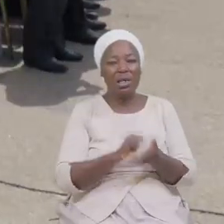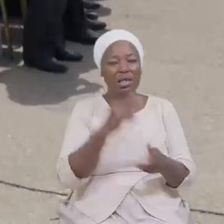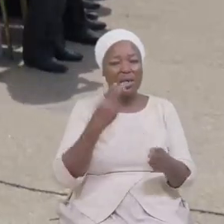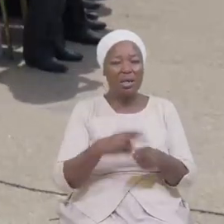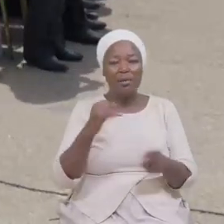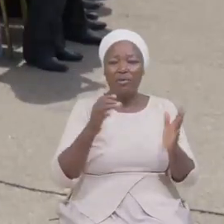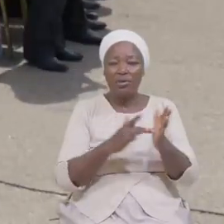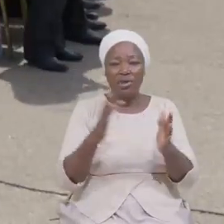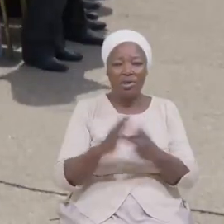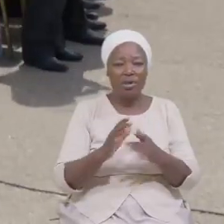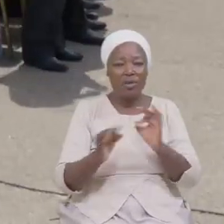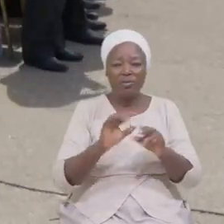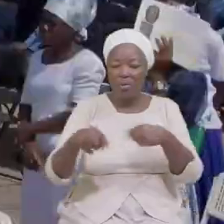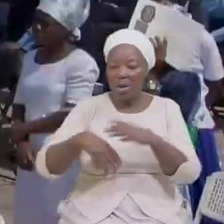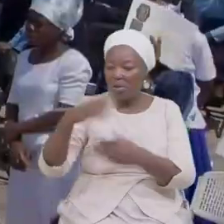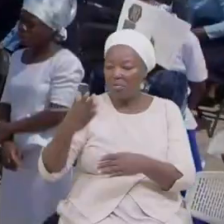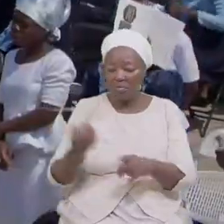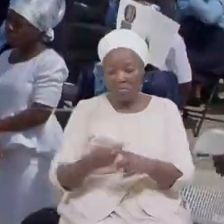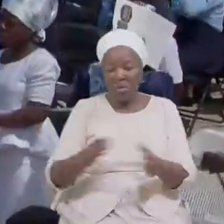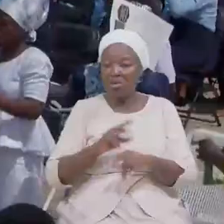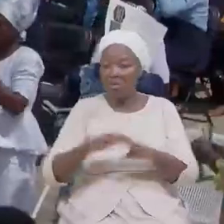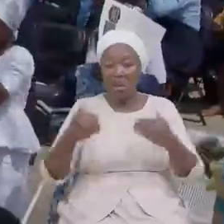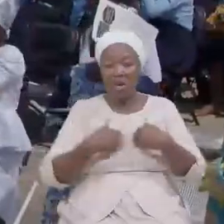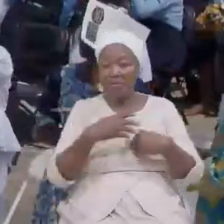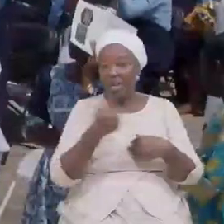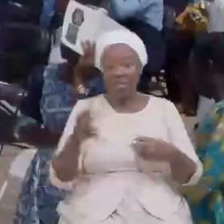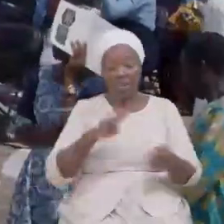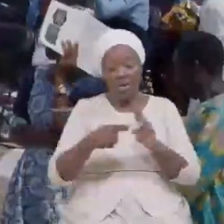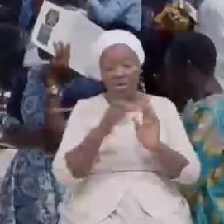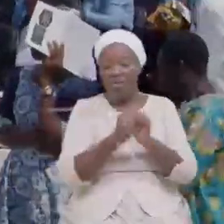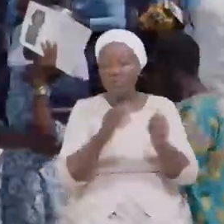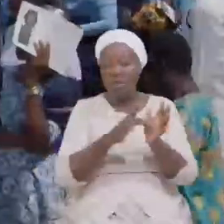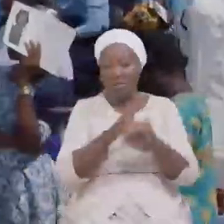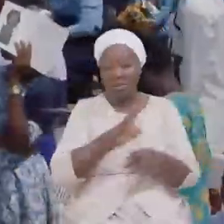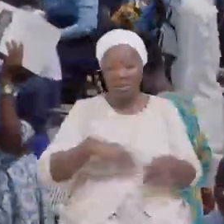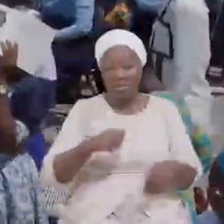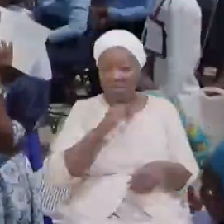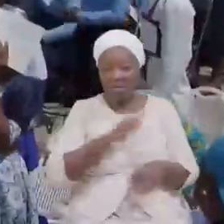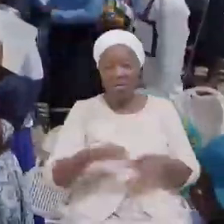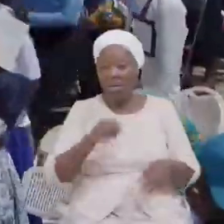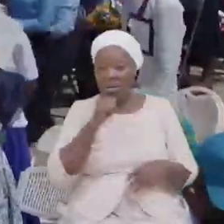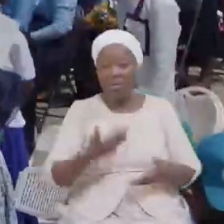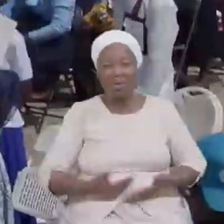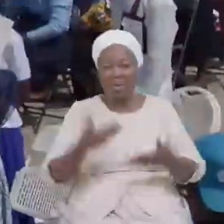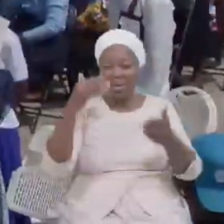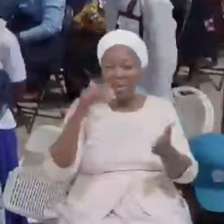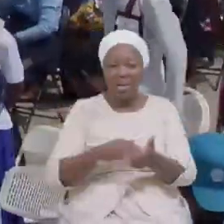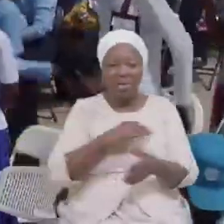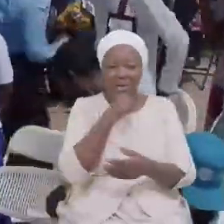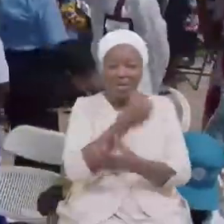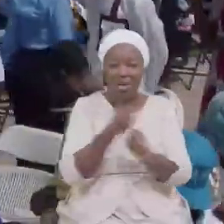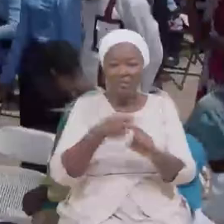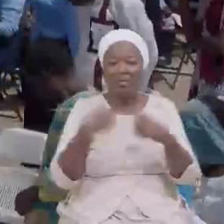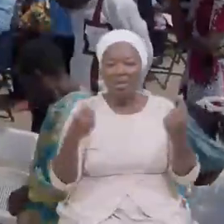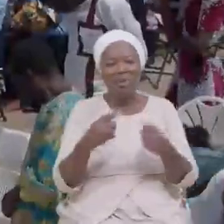you don't have an encounter with Jesus, how would you be born again? How will you be saved? Tell the Lord and say, Lord, here I am. I call